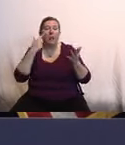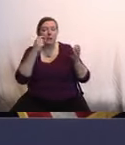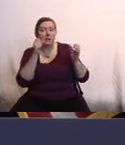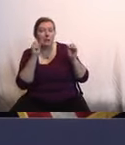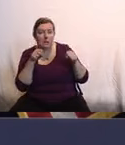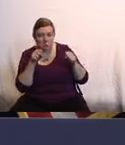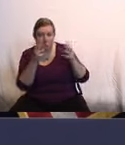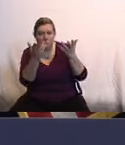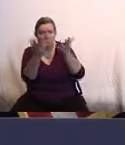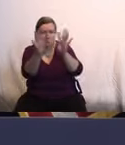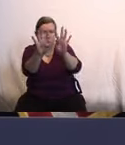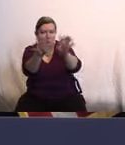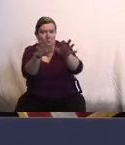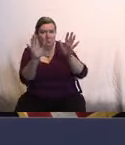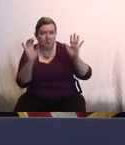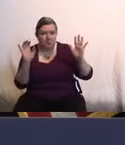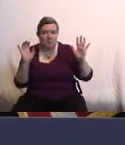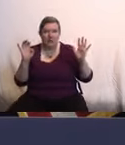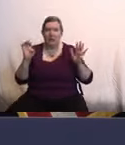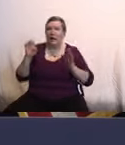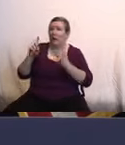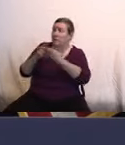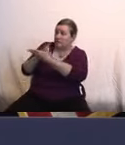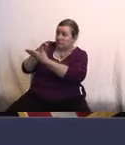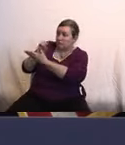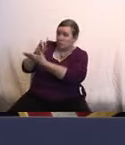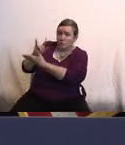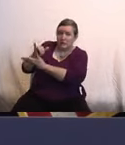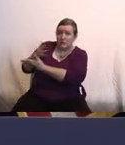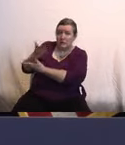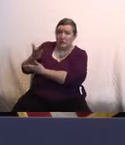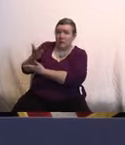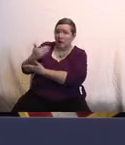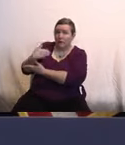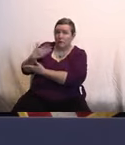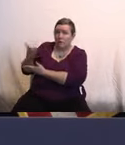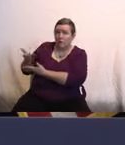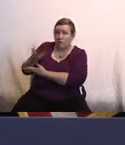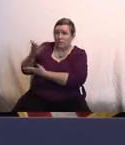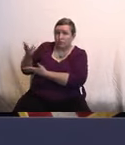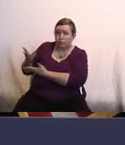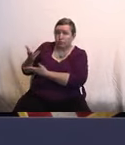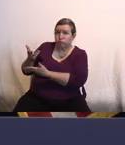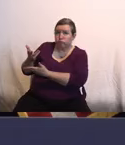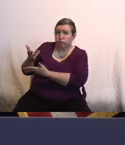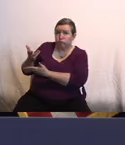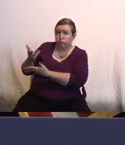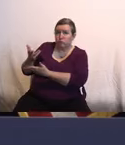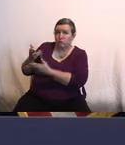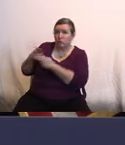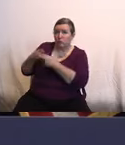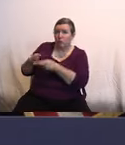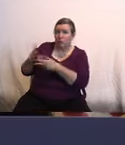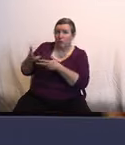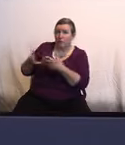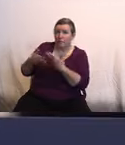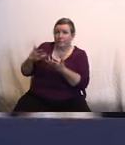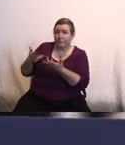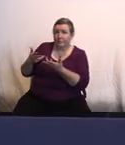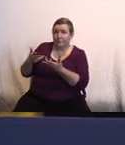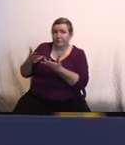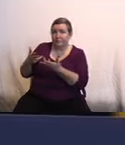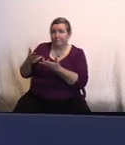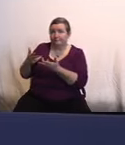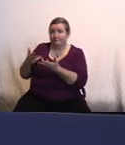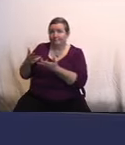are you hanging your hat on? And Judy, any other observations about particularly incidental COVID and how you think about it? Thank you. And